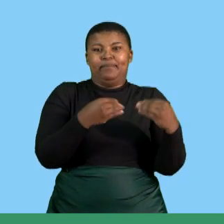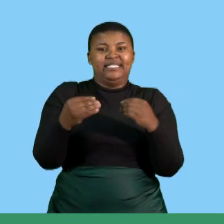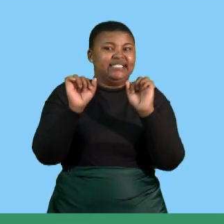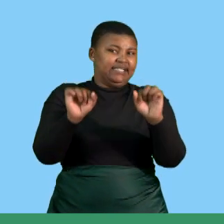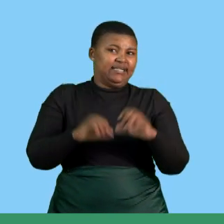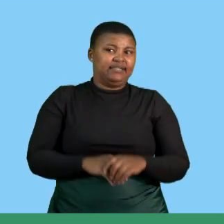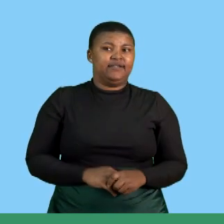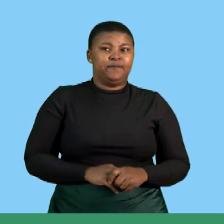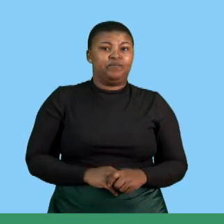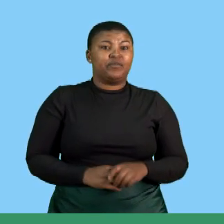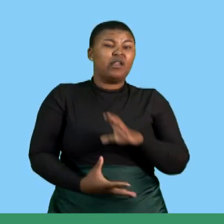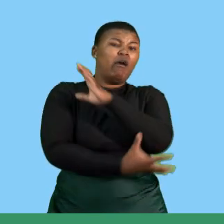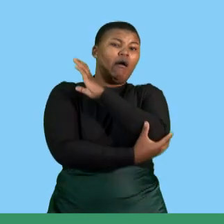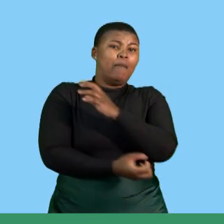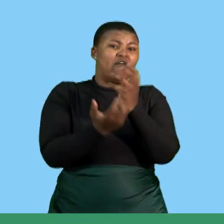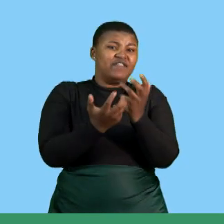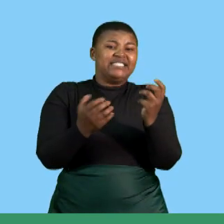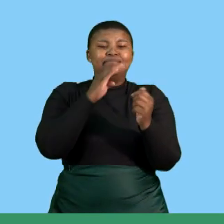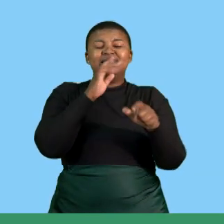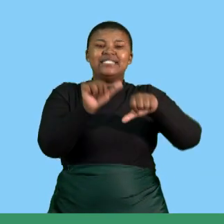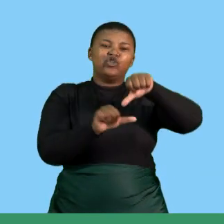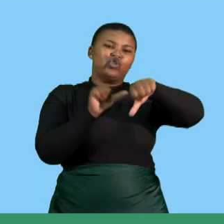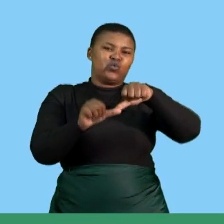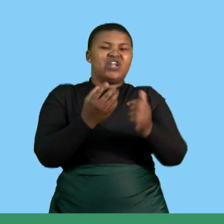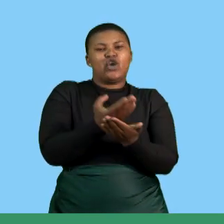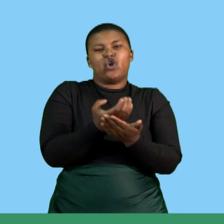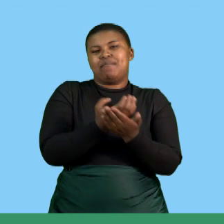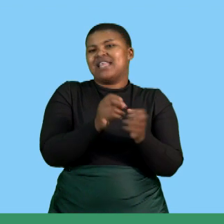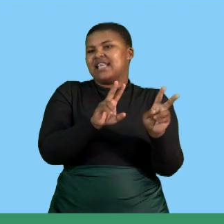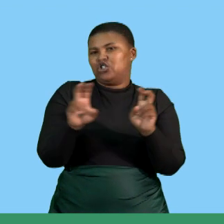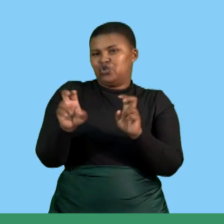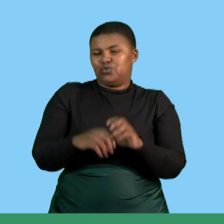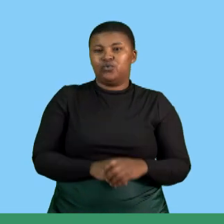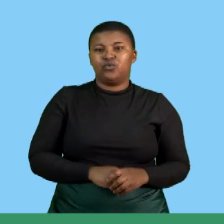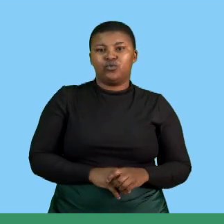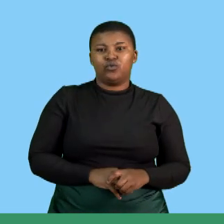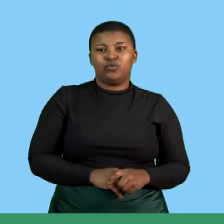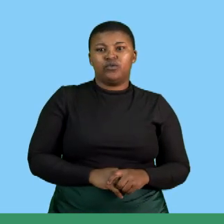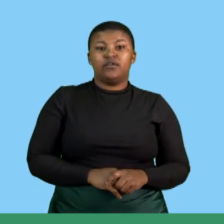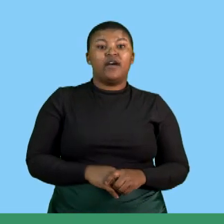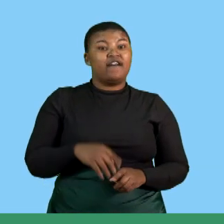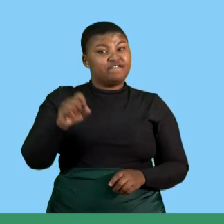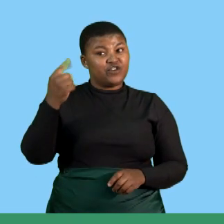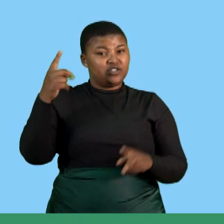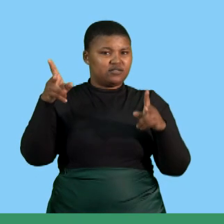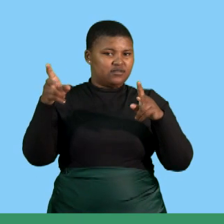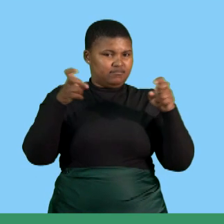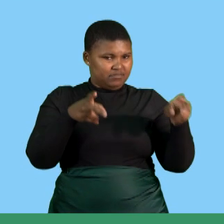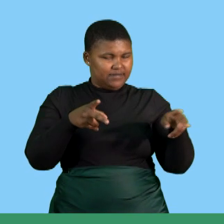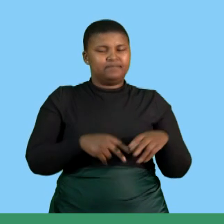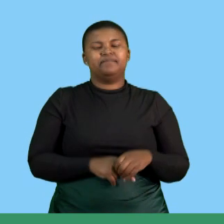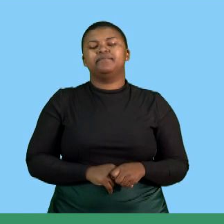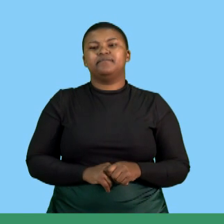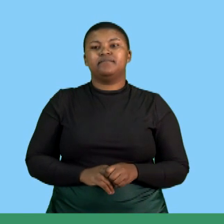business. Poverty, of course, being a socio-economic issue. So let's just first quote this